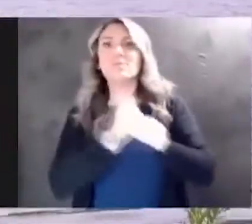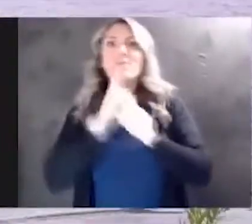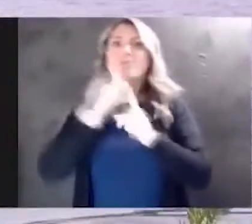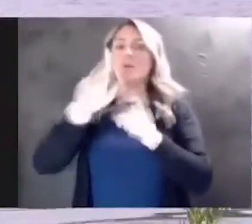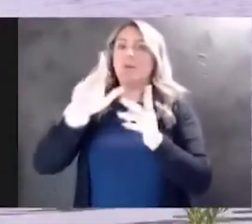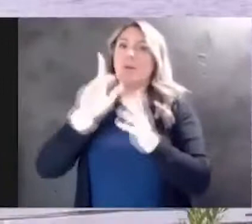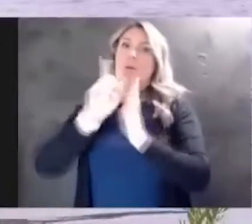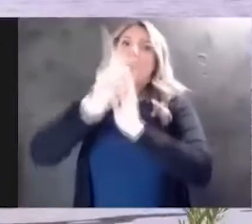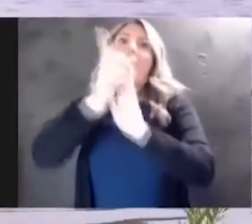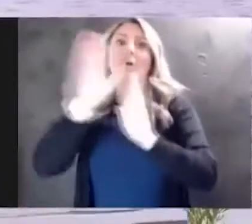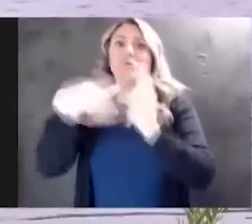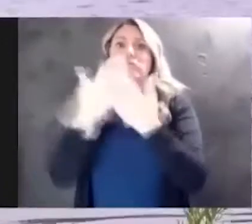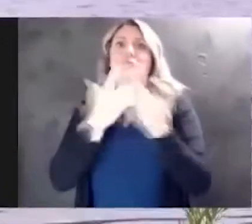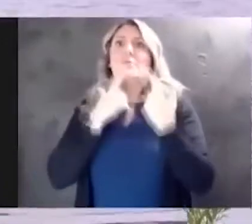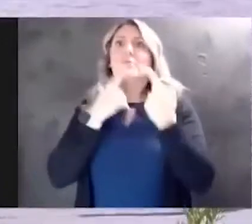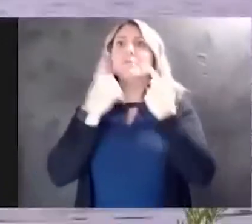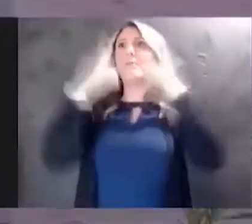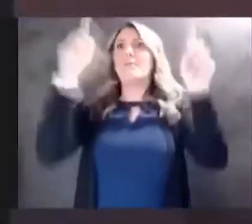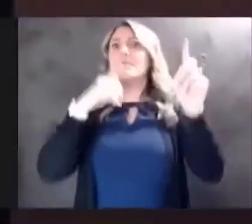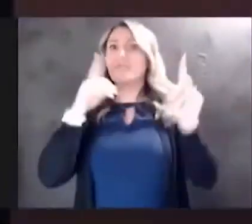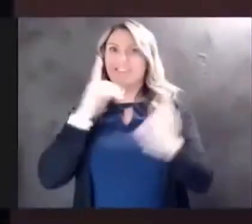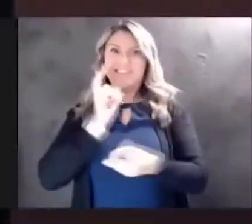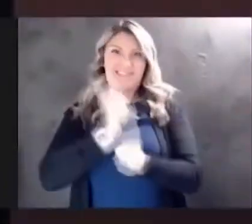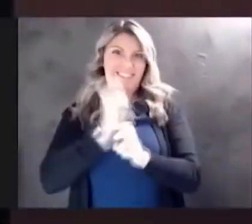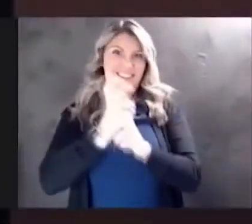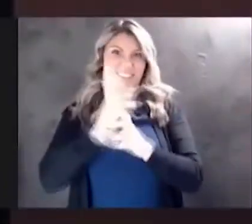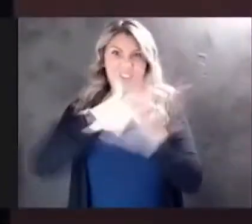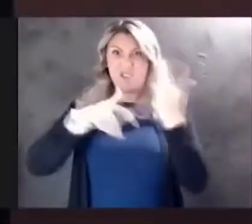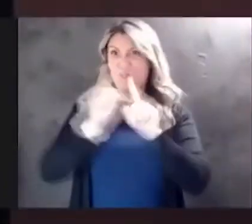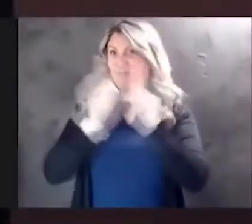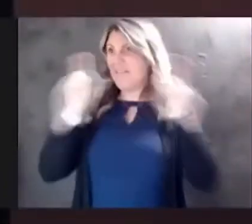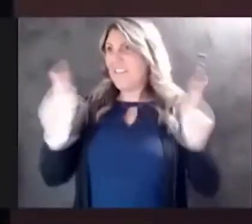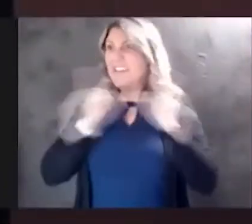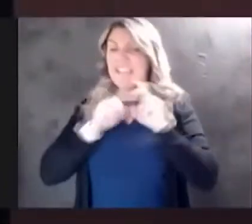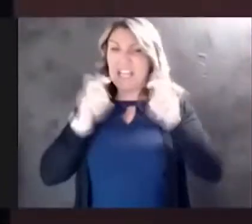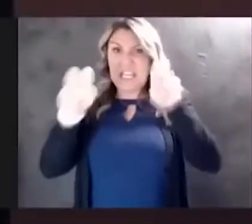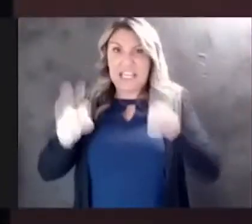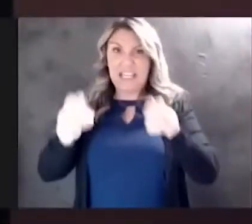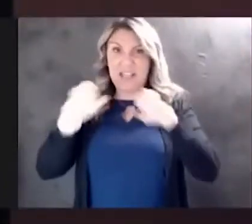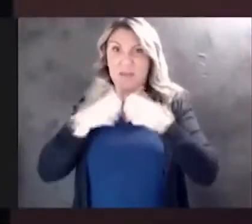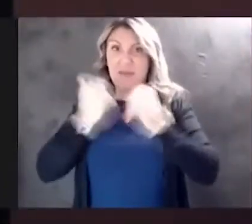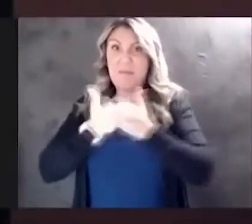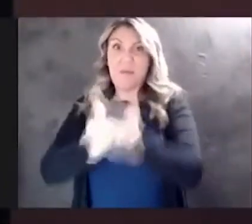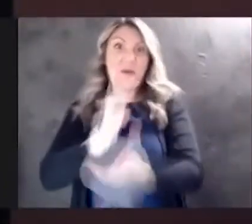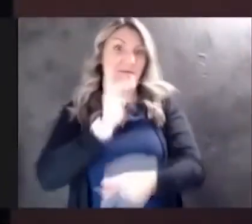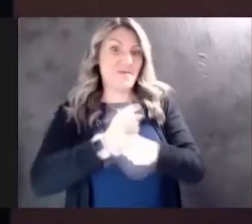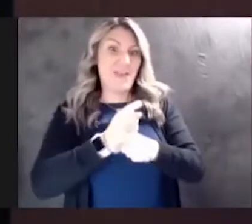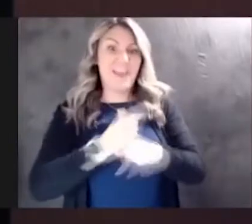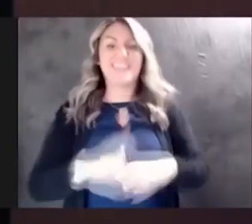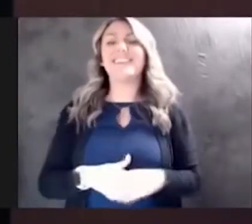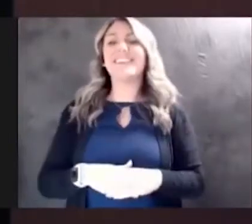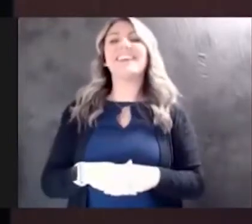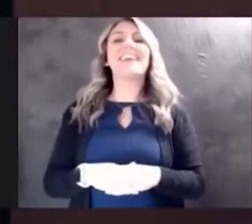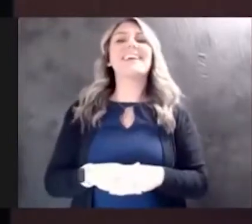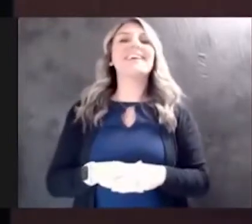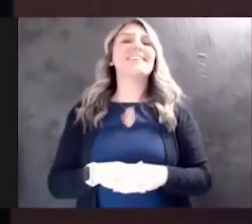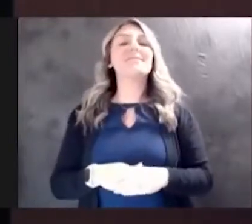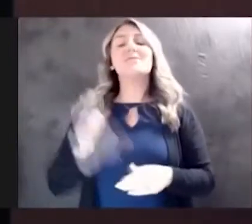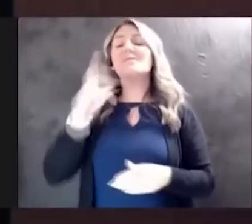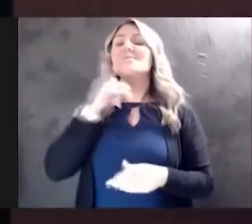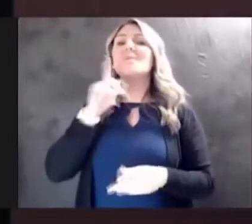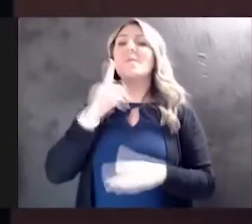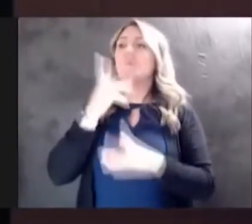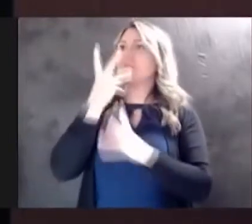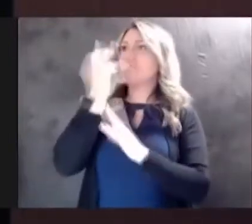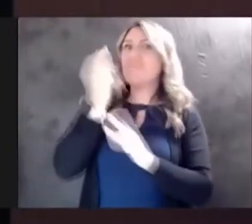yeah, it's kind of hard to social distance there on that boat for sure. Right. Heather, yeah, so we came out to see one of your workouts